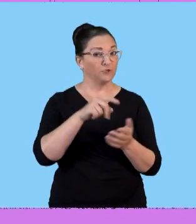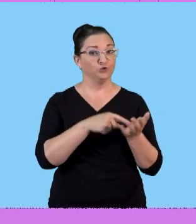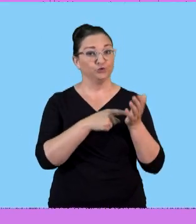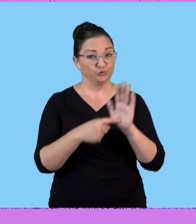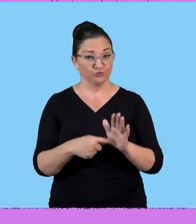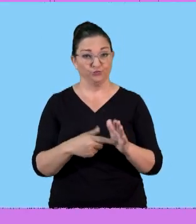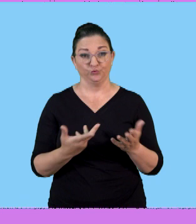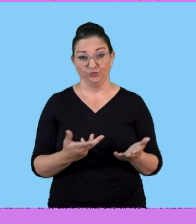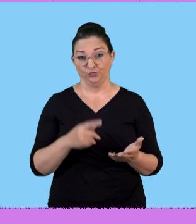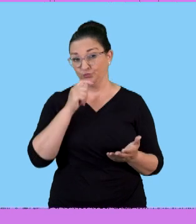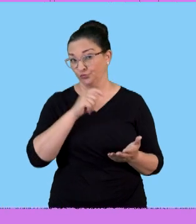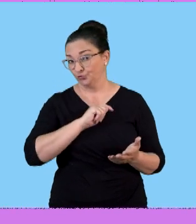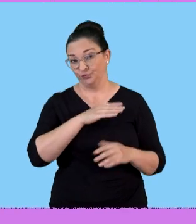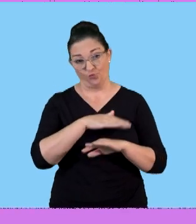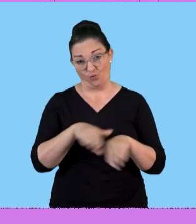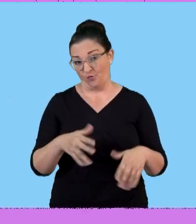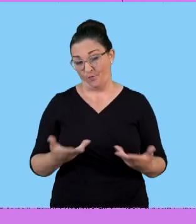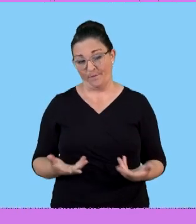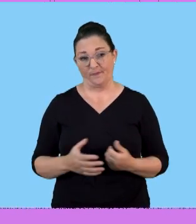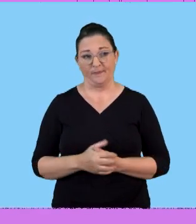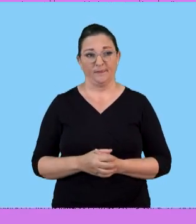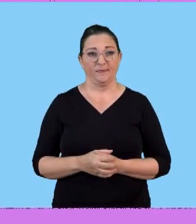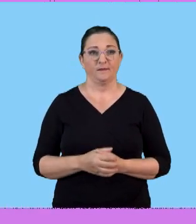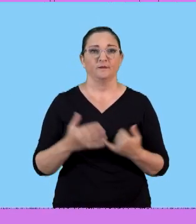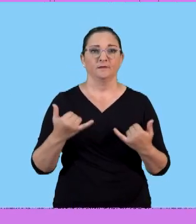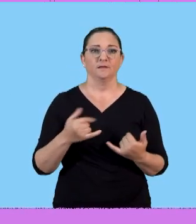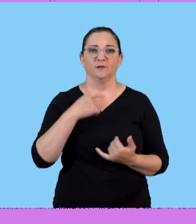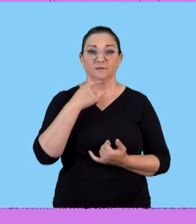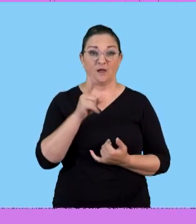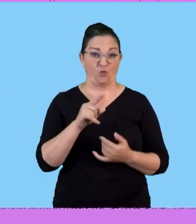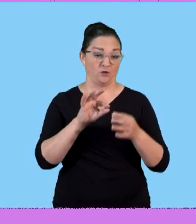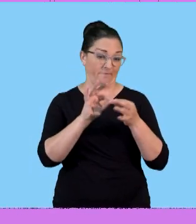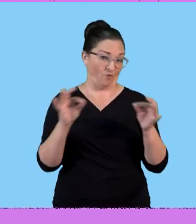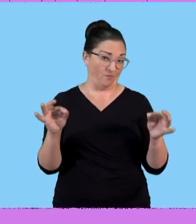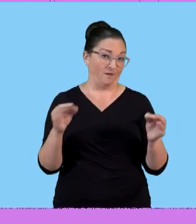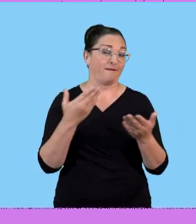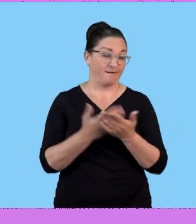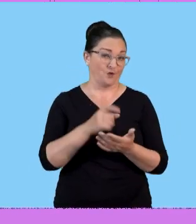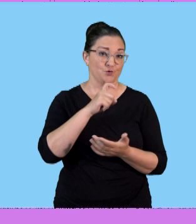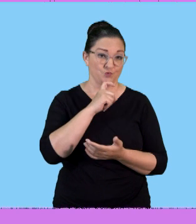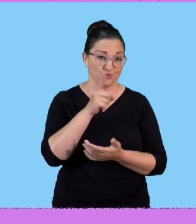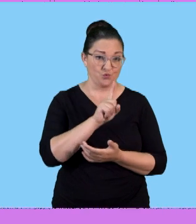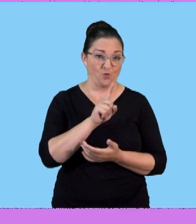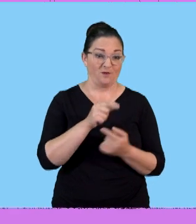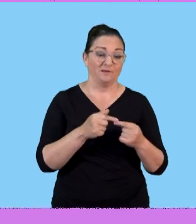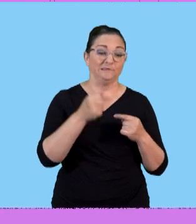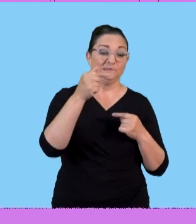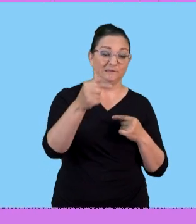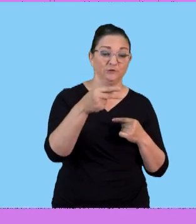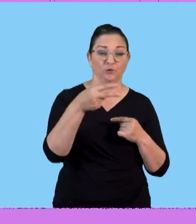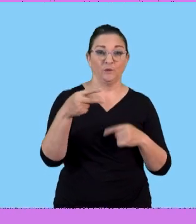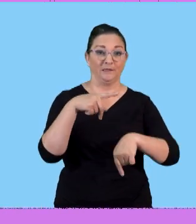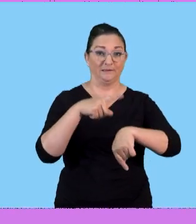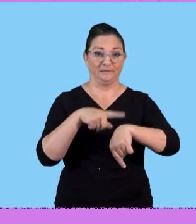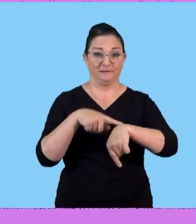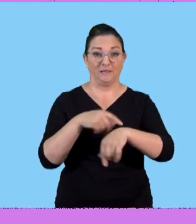claim is valid or not. Okay, then it also indicates to us you may use the formula distance equals